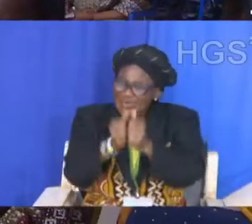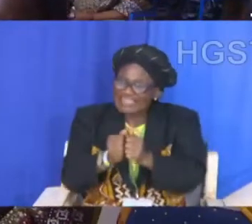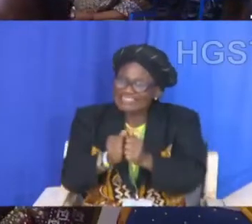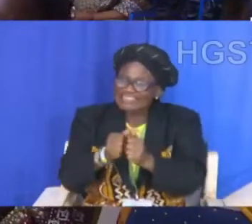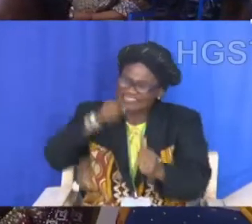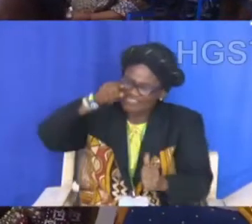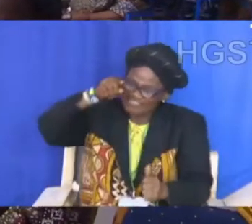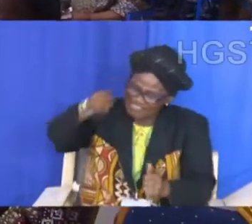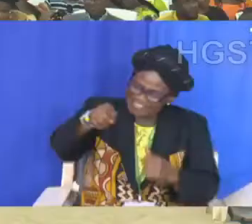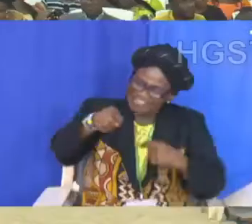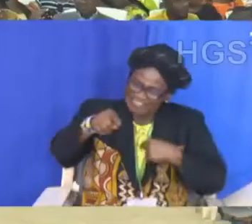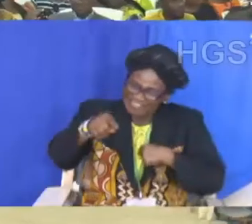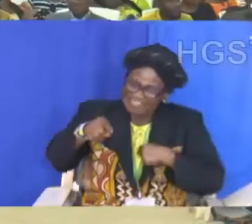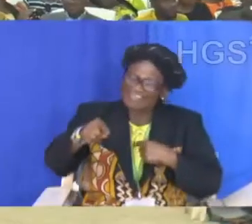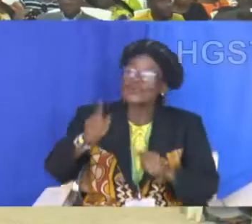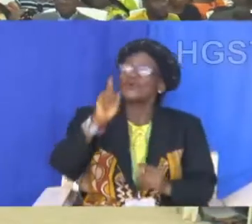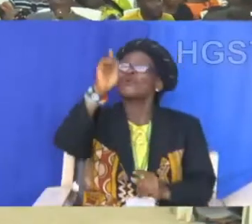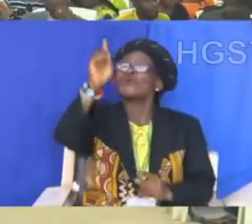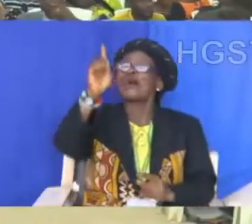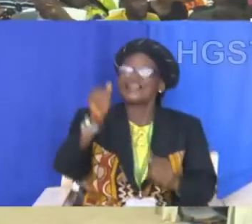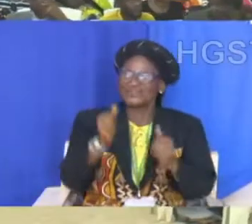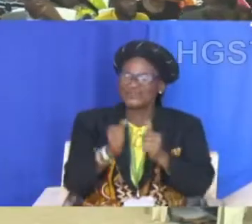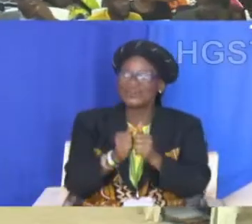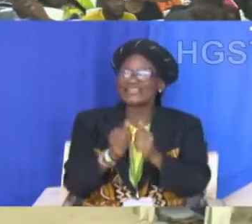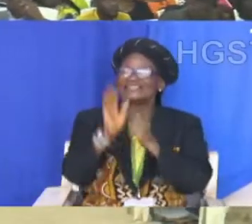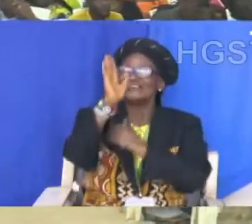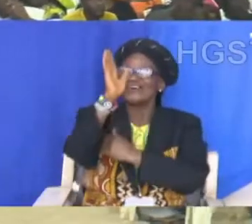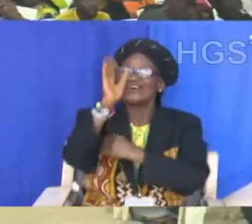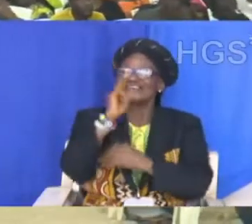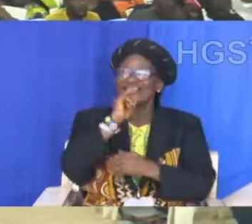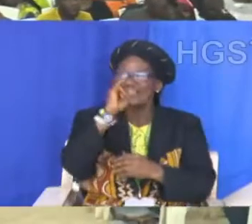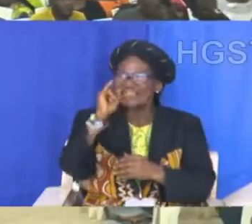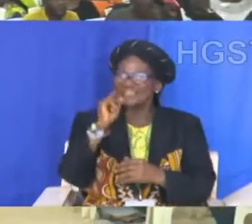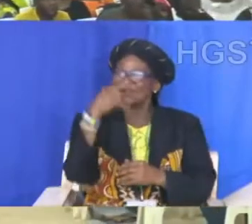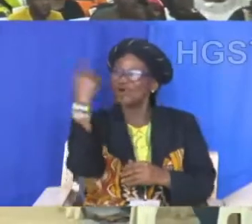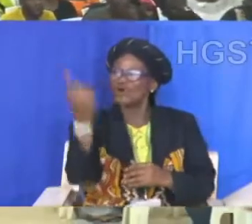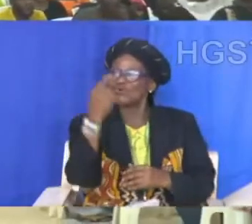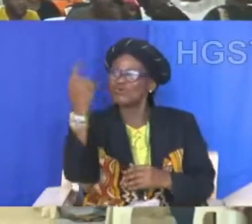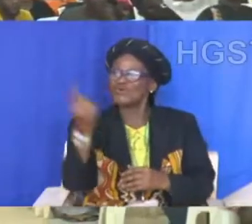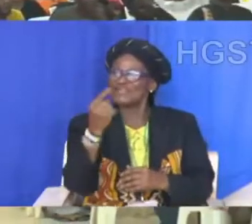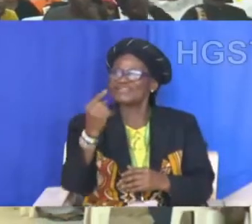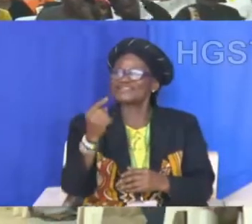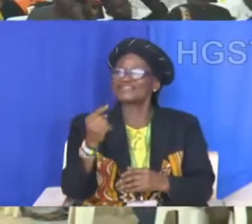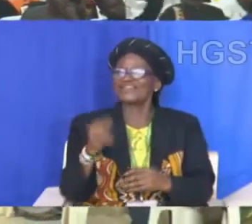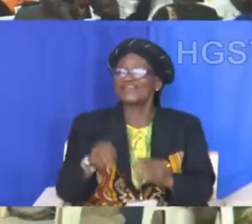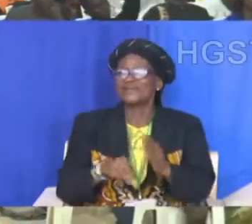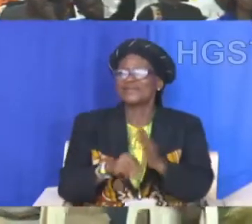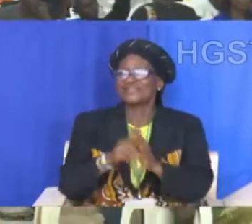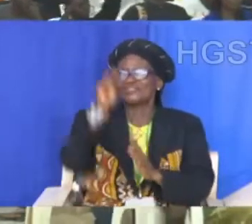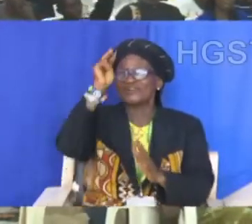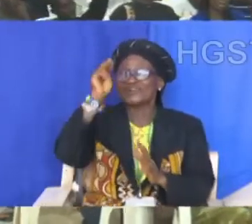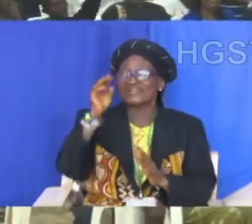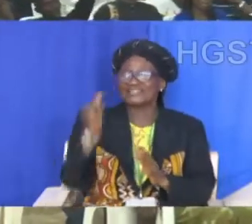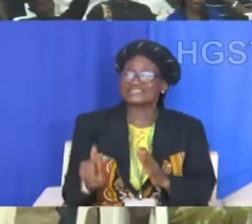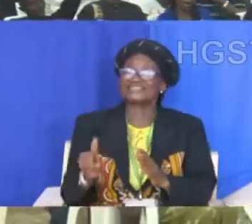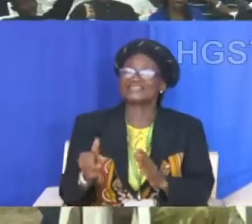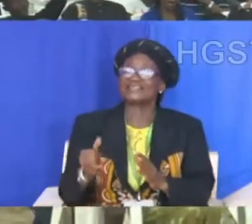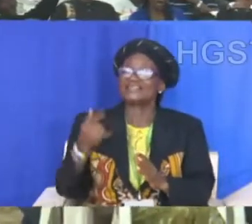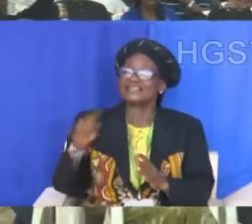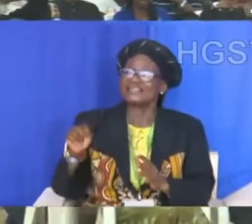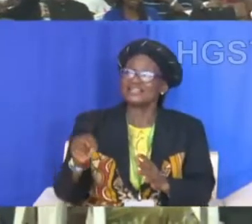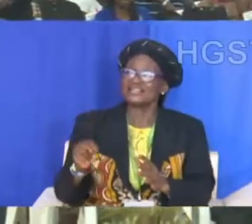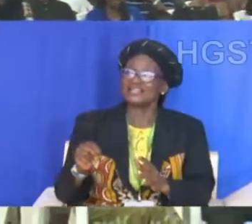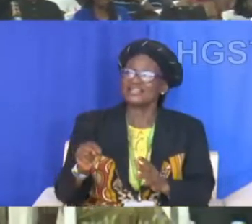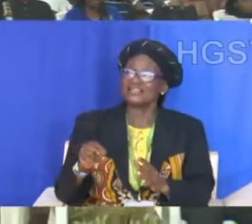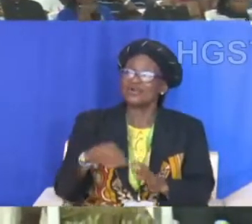One with God is always a majority. A whole nation gathered